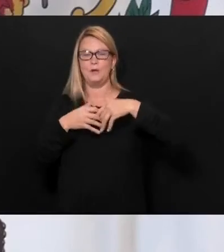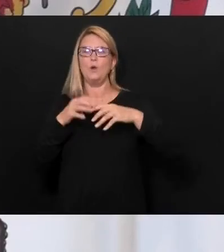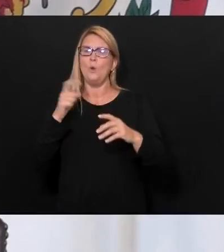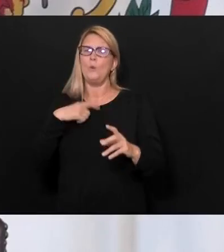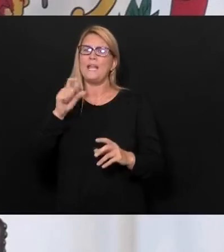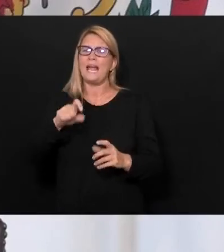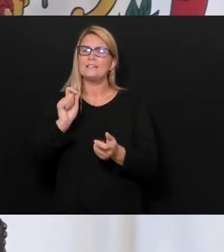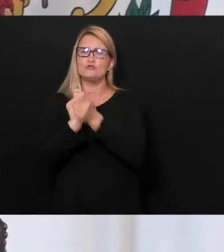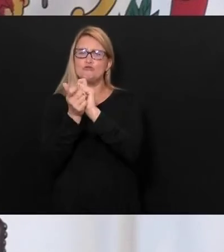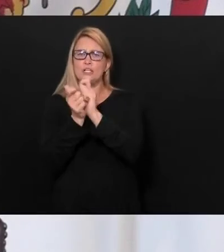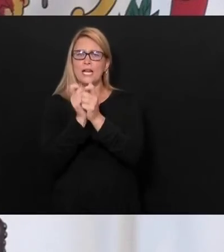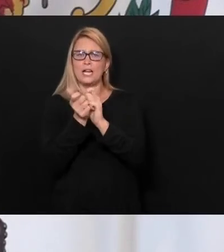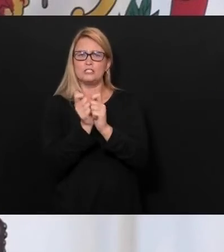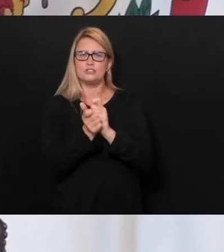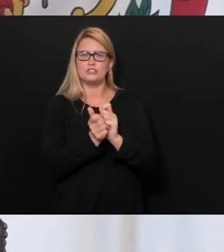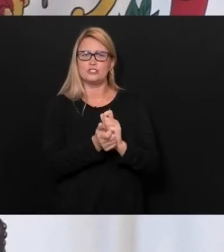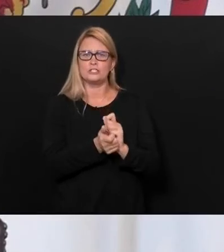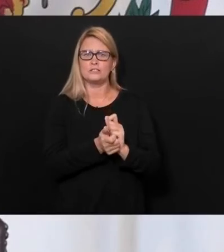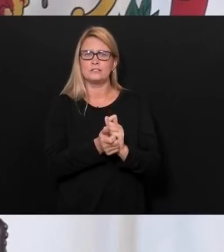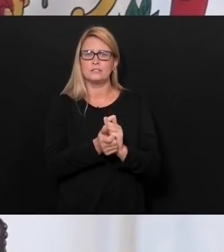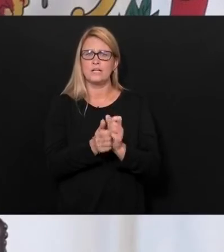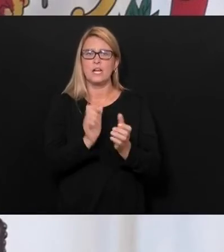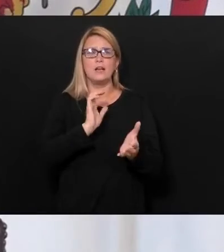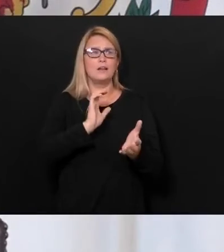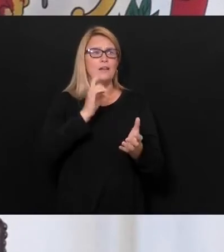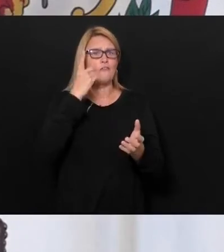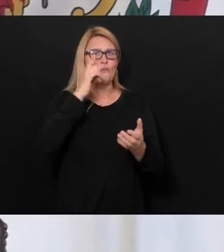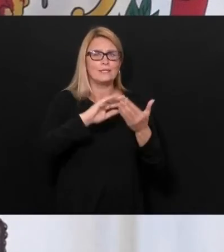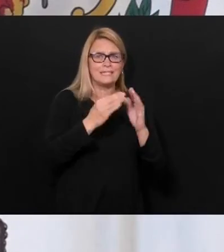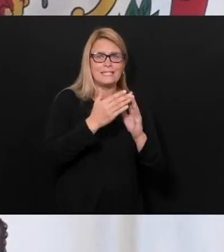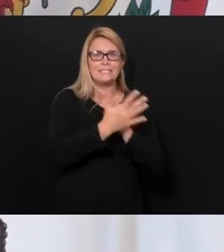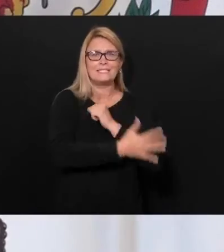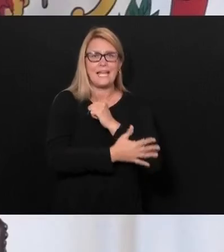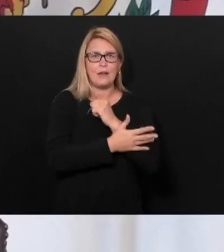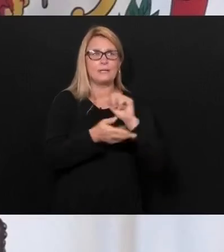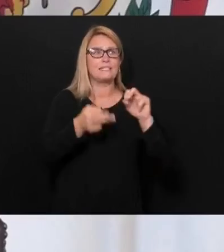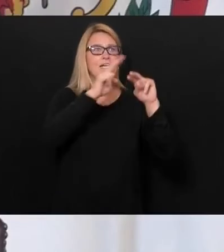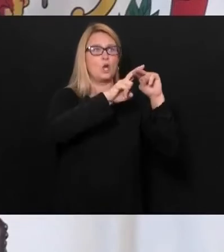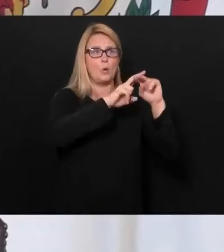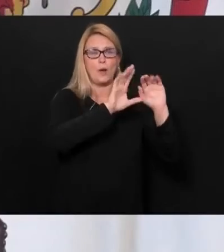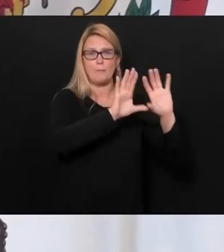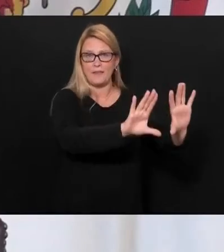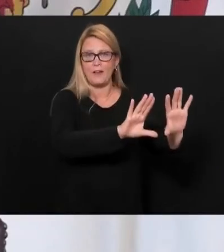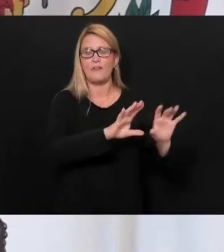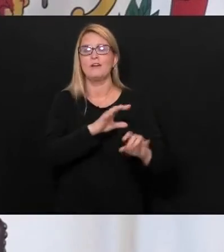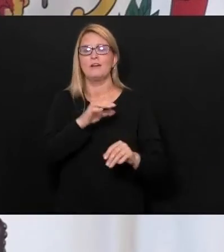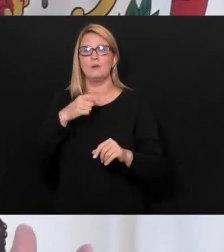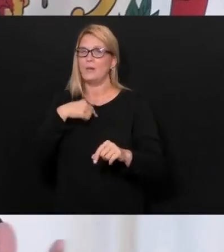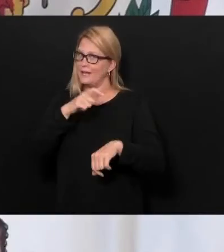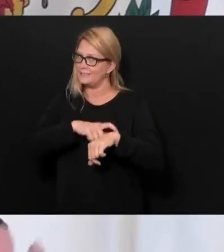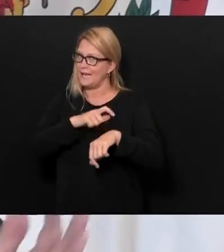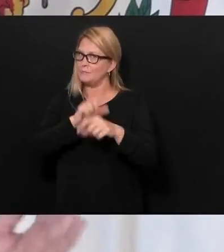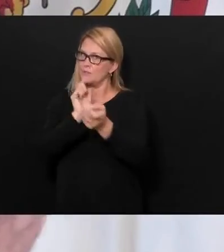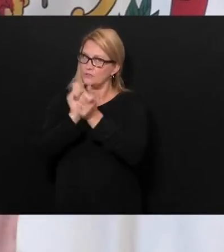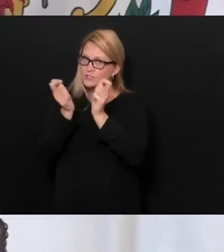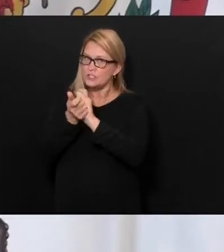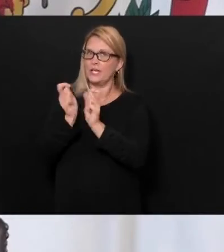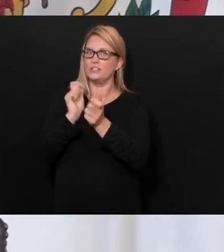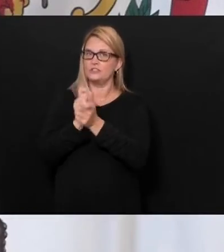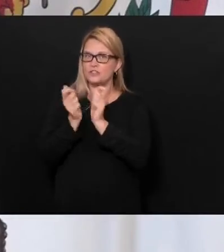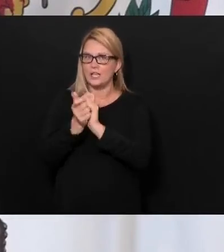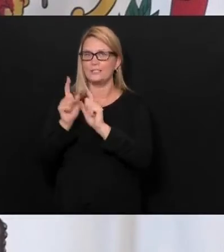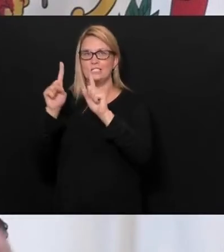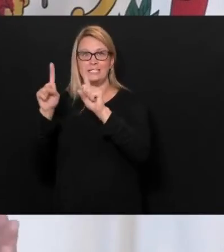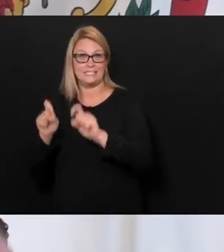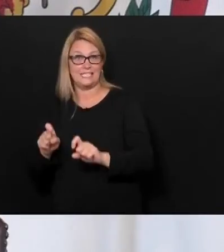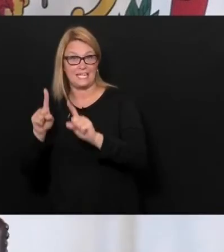change, just like the awards to our cities and our counties had to go up. You know, from time to time you have to change from the standpoint of testing